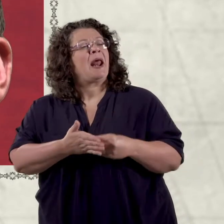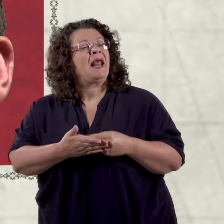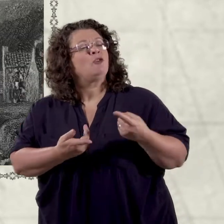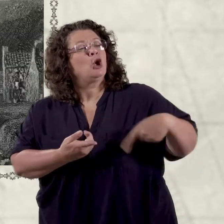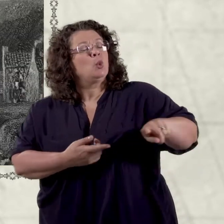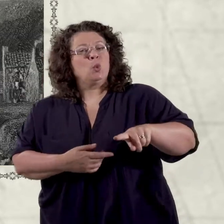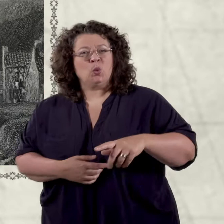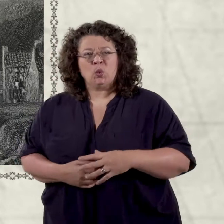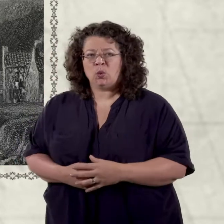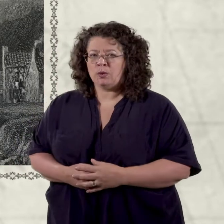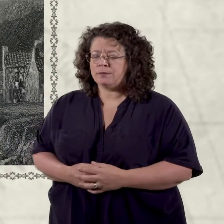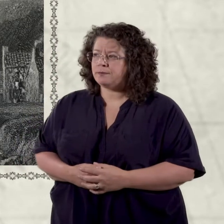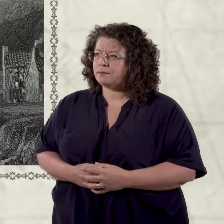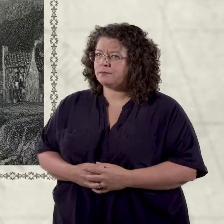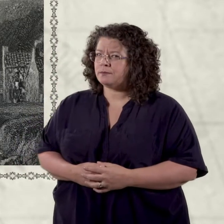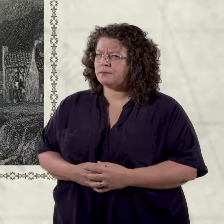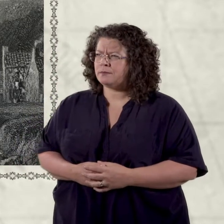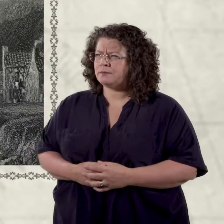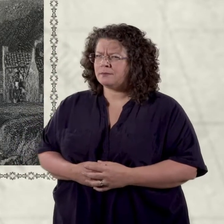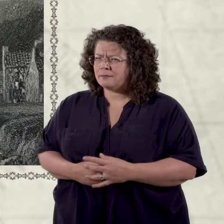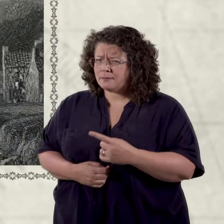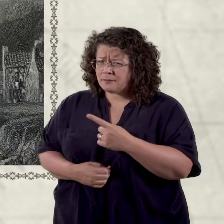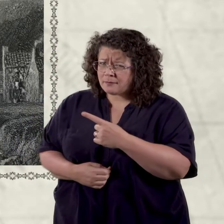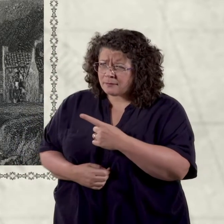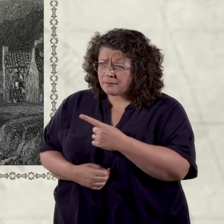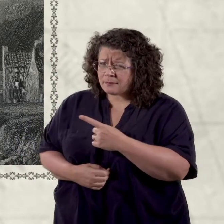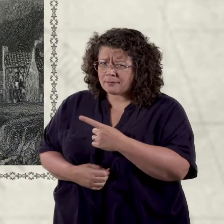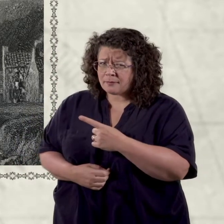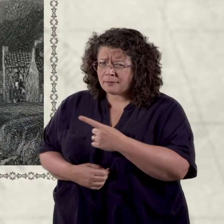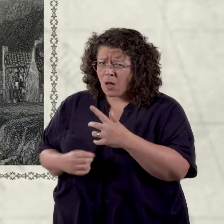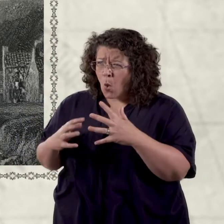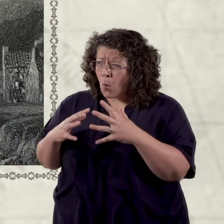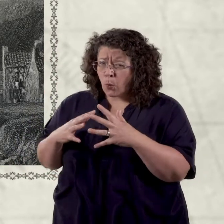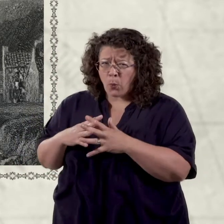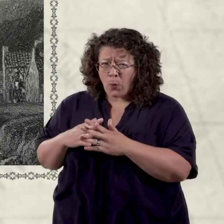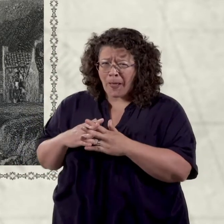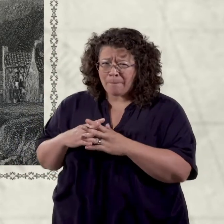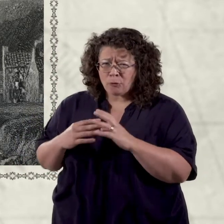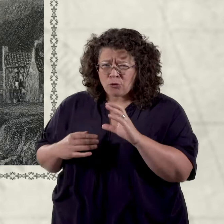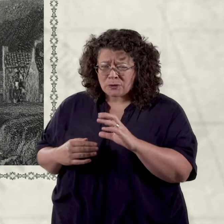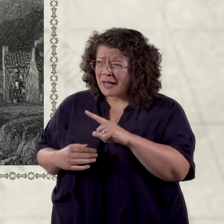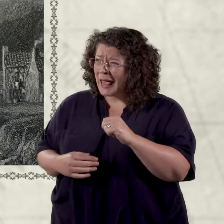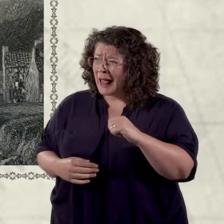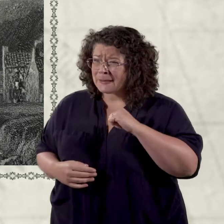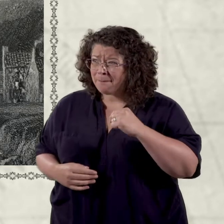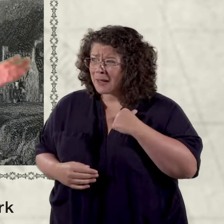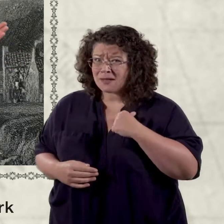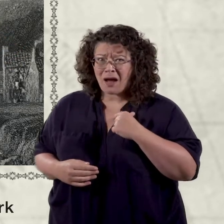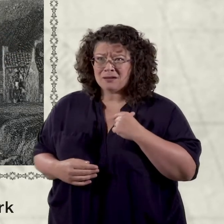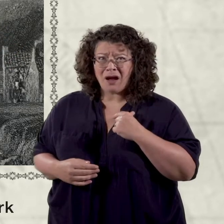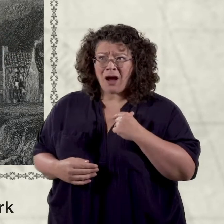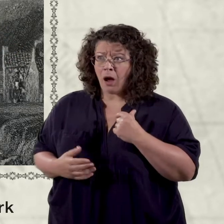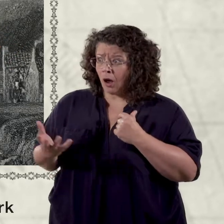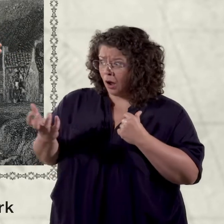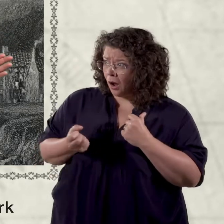you. Less money for us. Less money for us. William